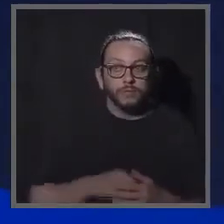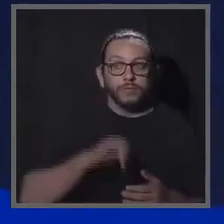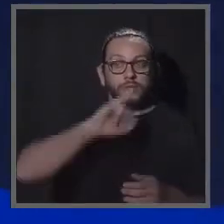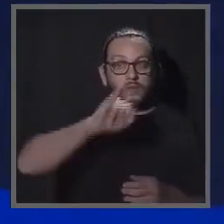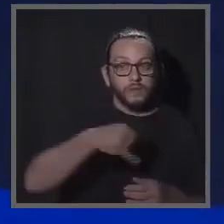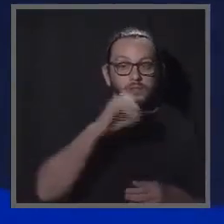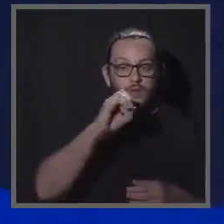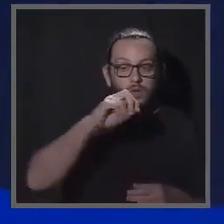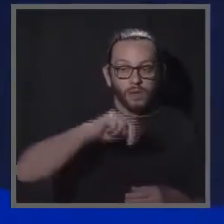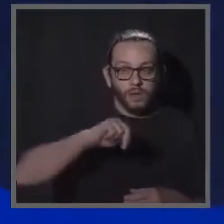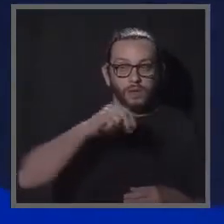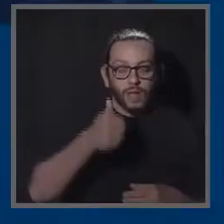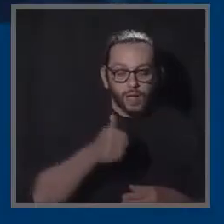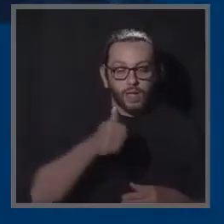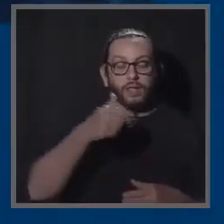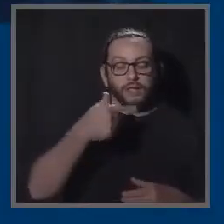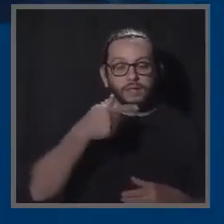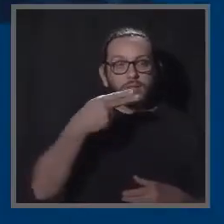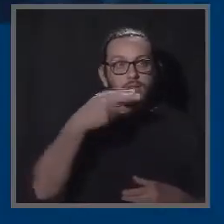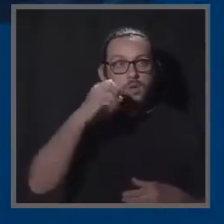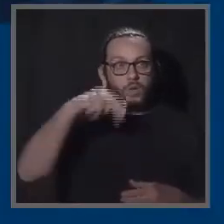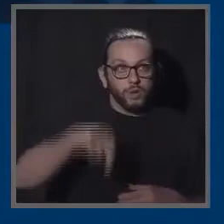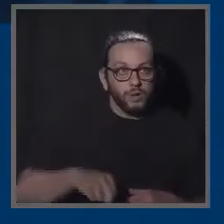Jonathan, are you there?